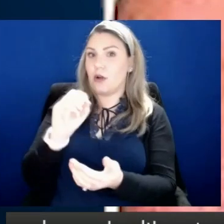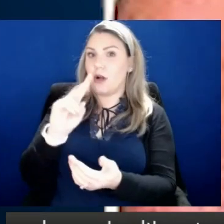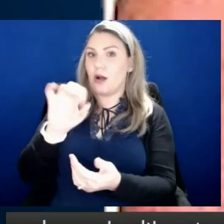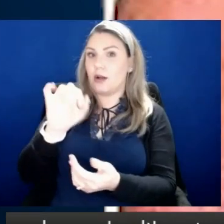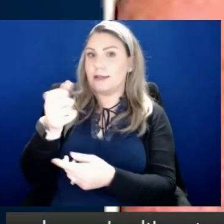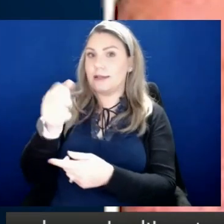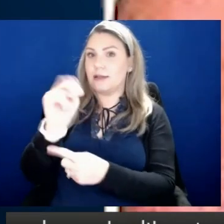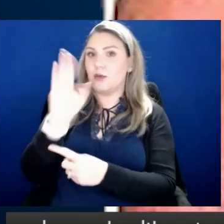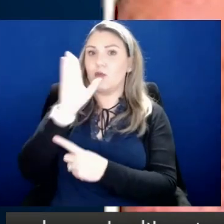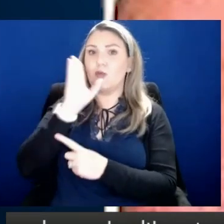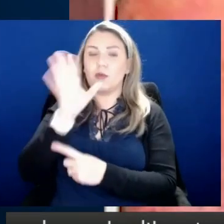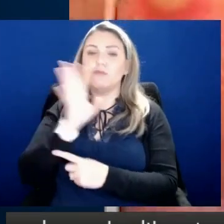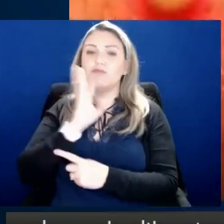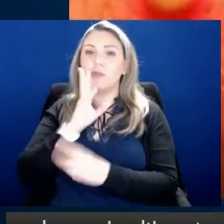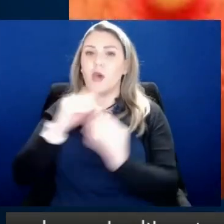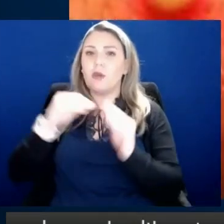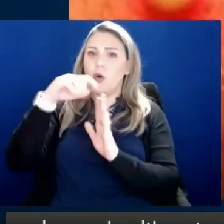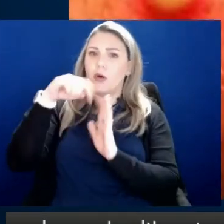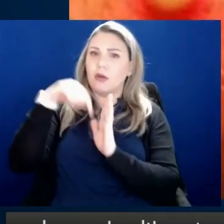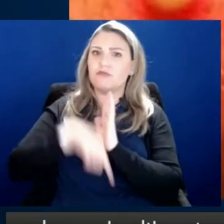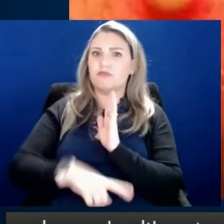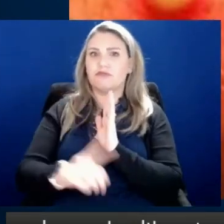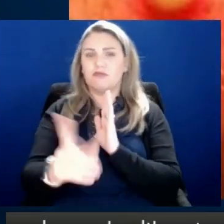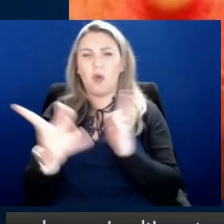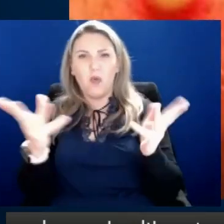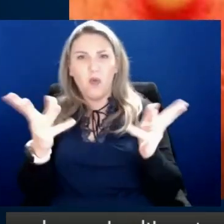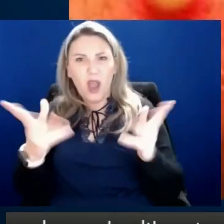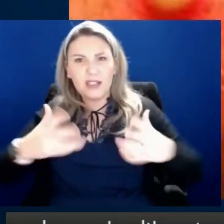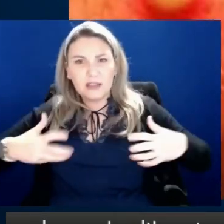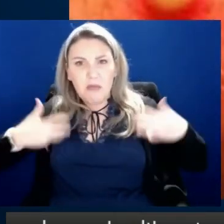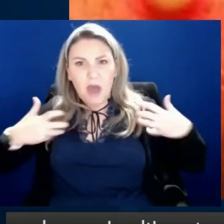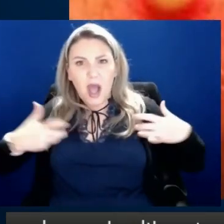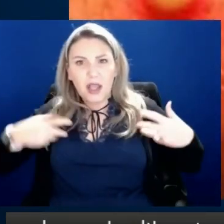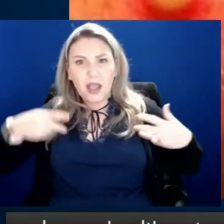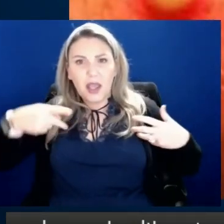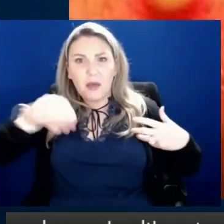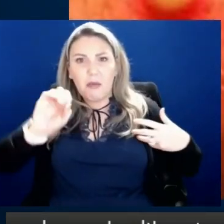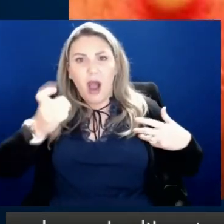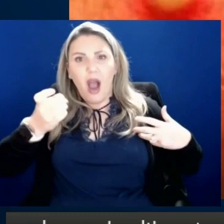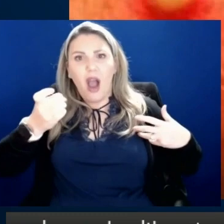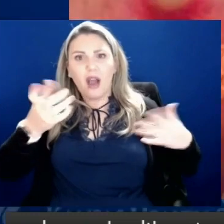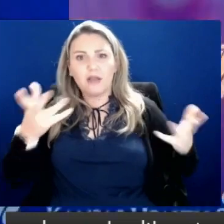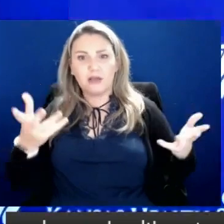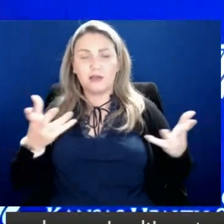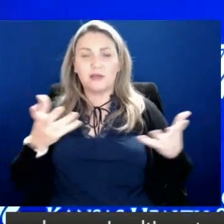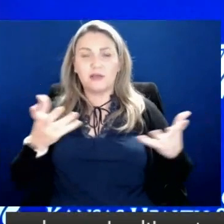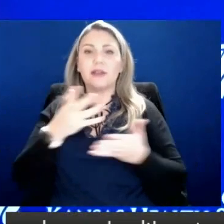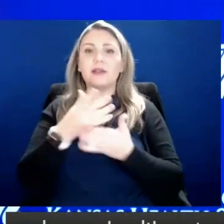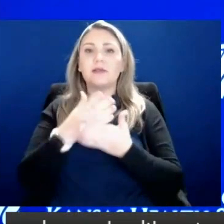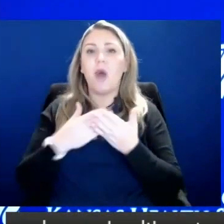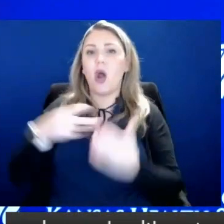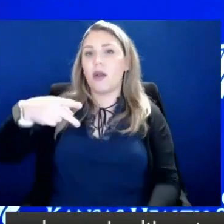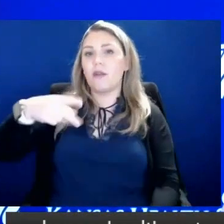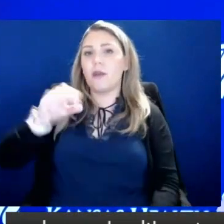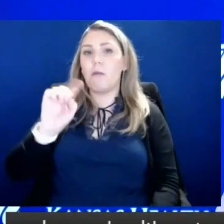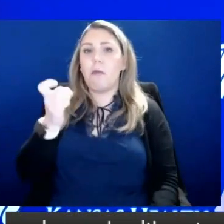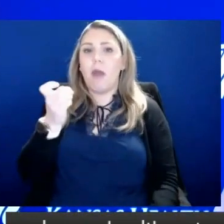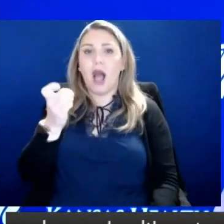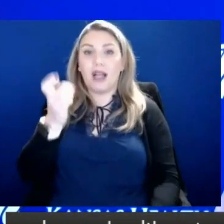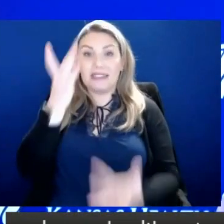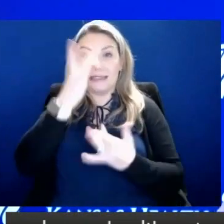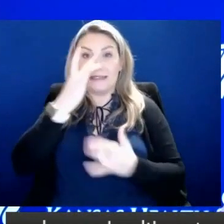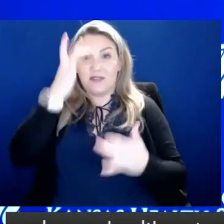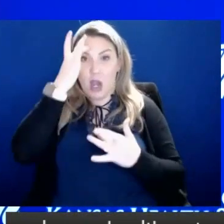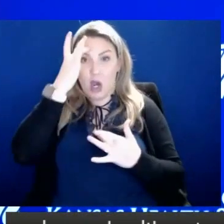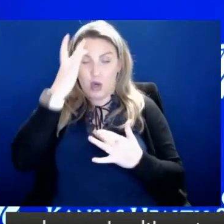So what is monkey pox? So monkeypox is part of the pox virus family.